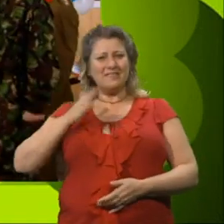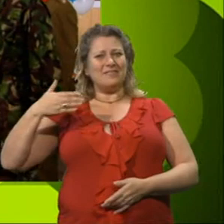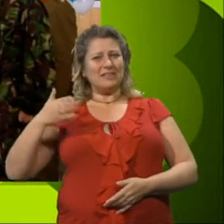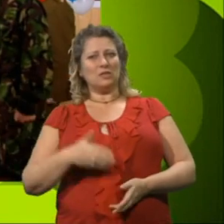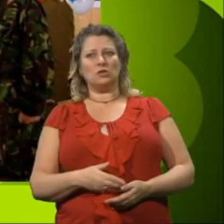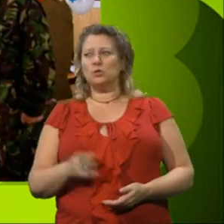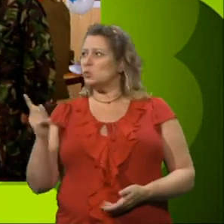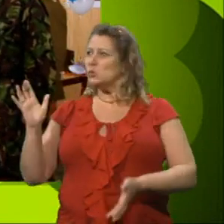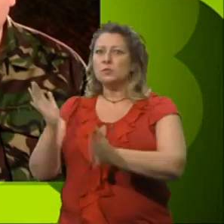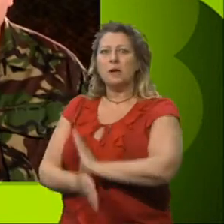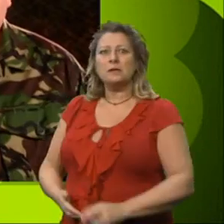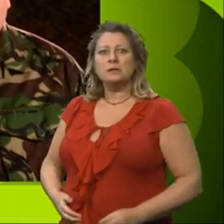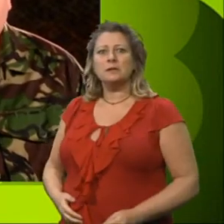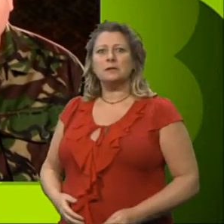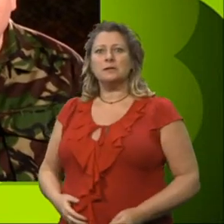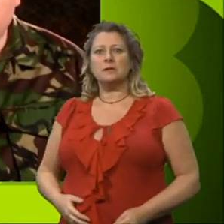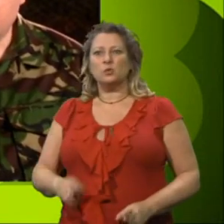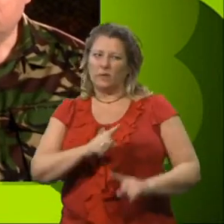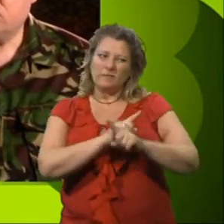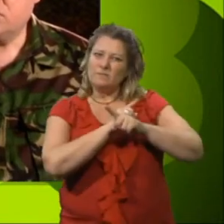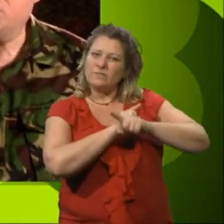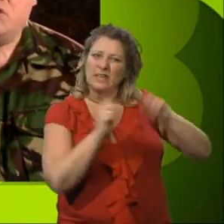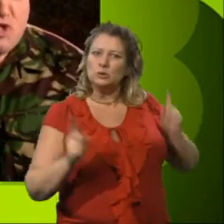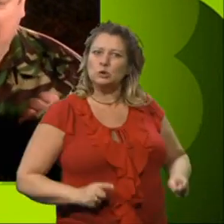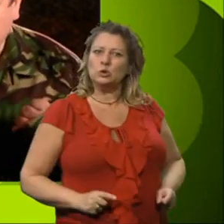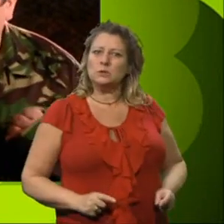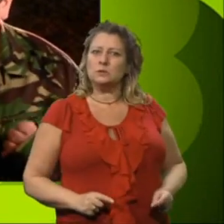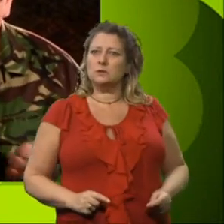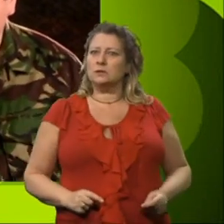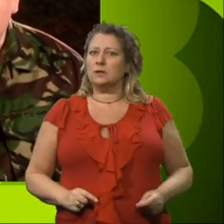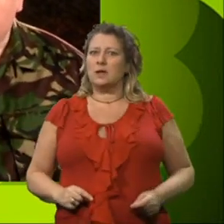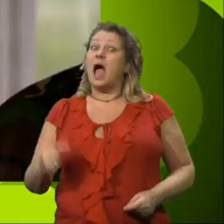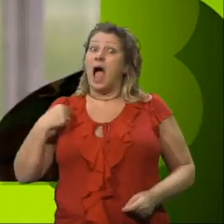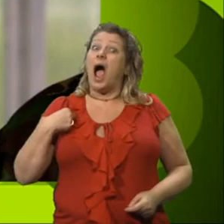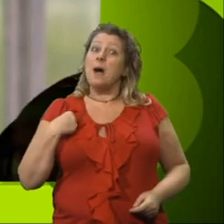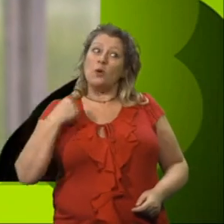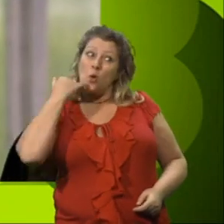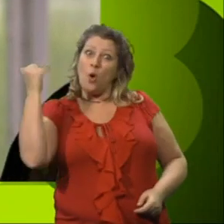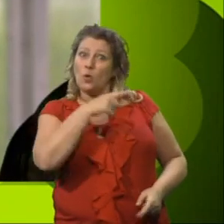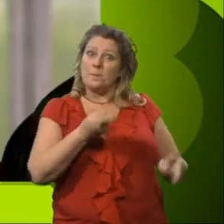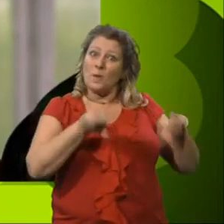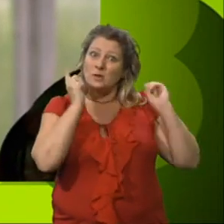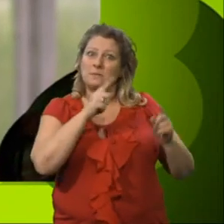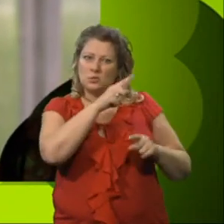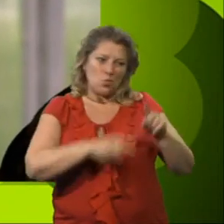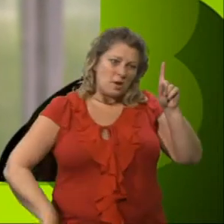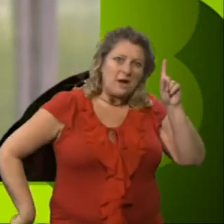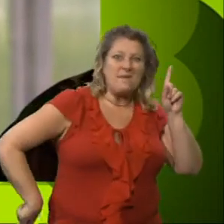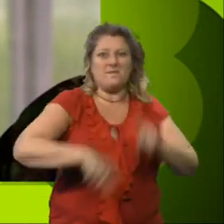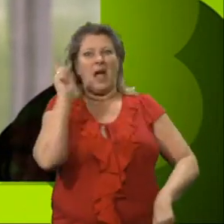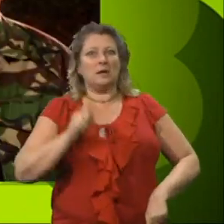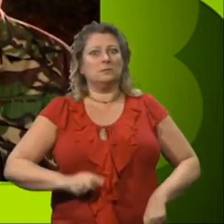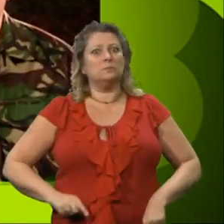And you messed it all up. You're finished in this army. Yes. And I'm going to call your editor and make sure you